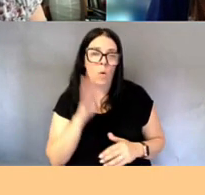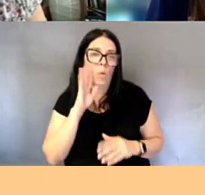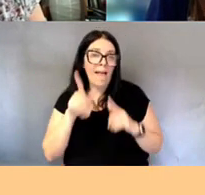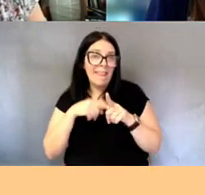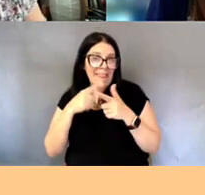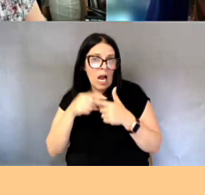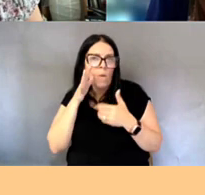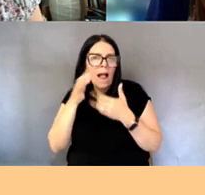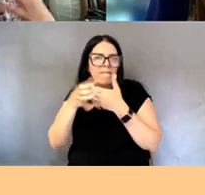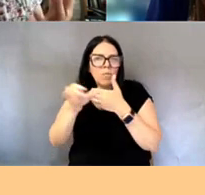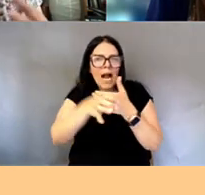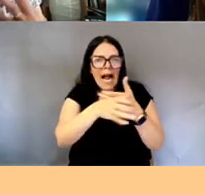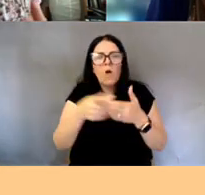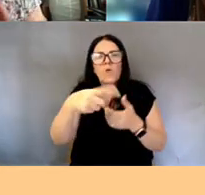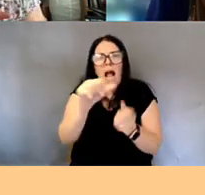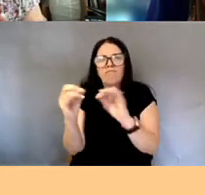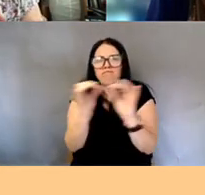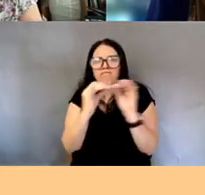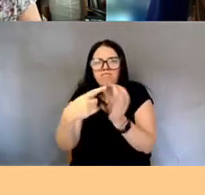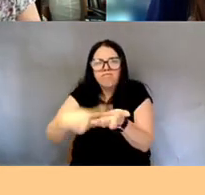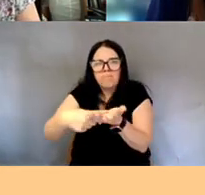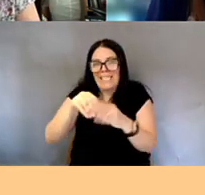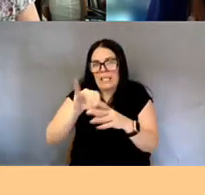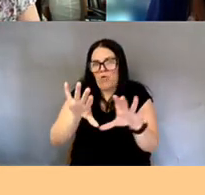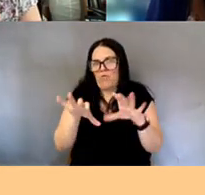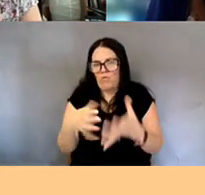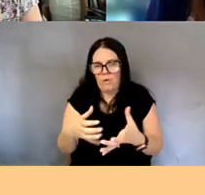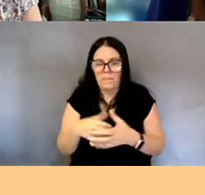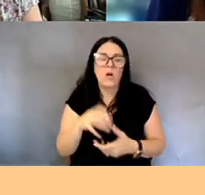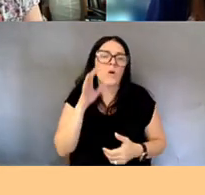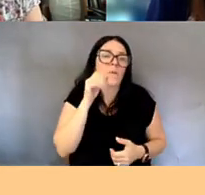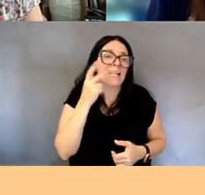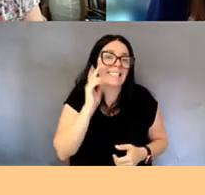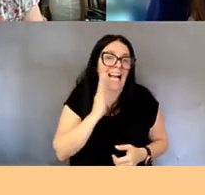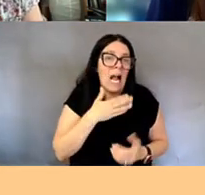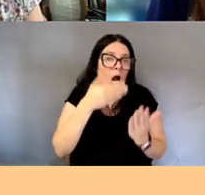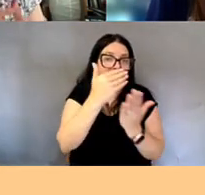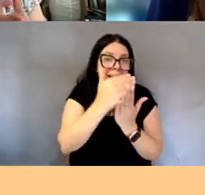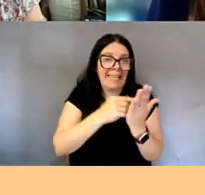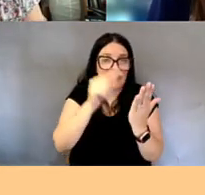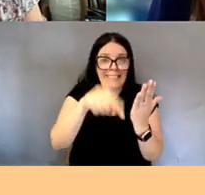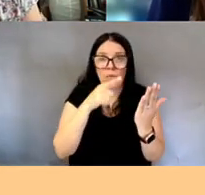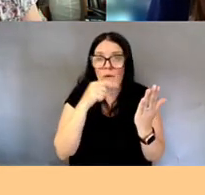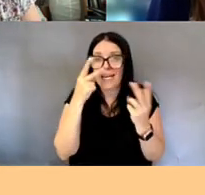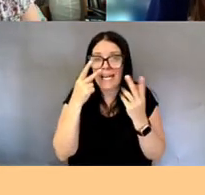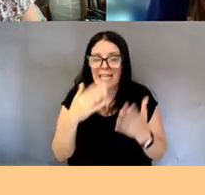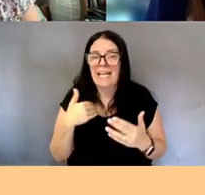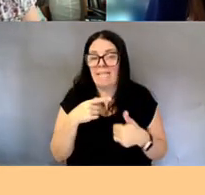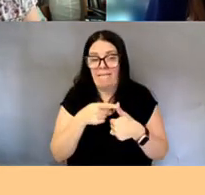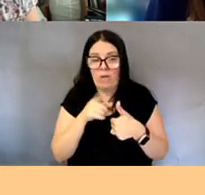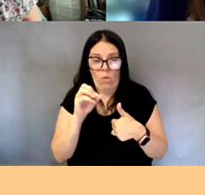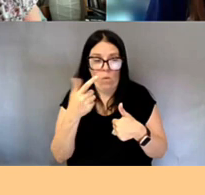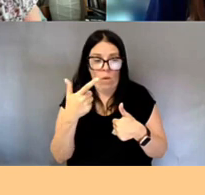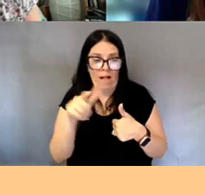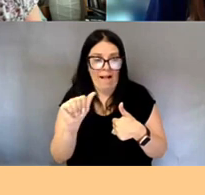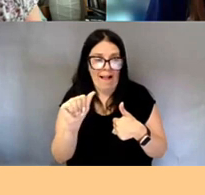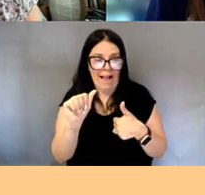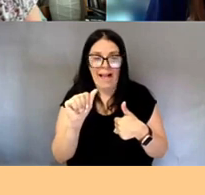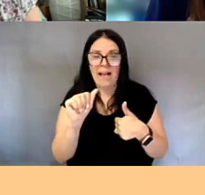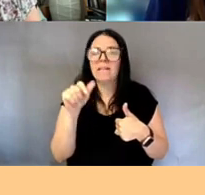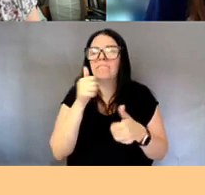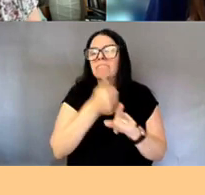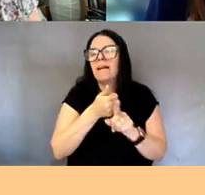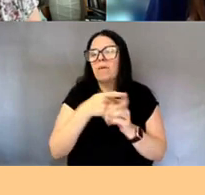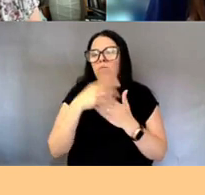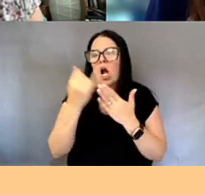well. Now, as you will see through our list of guests for today, we have Olga, who is the project lead